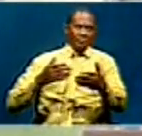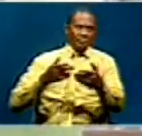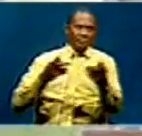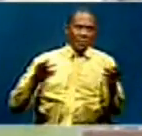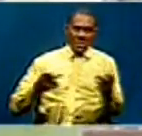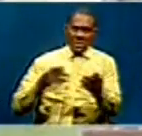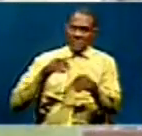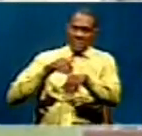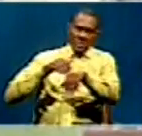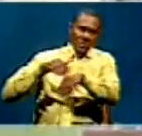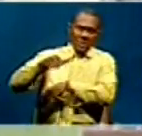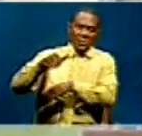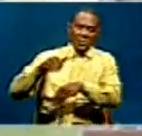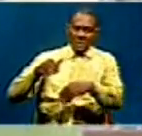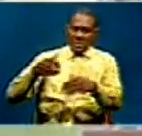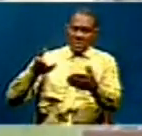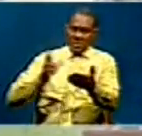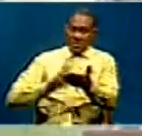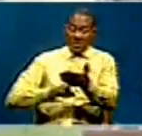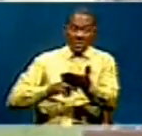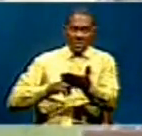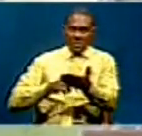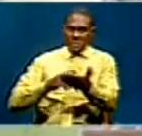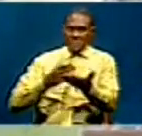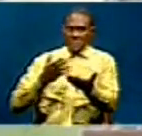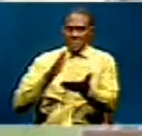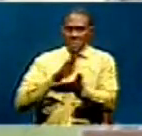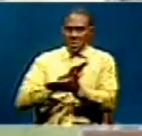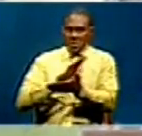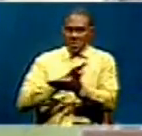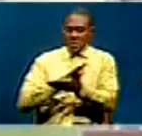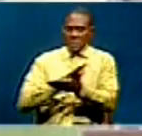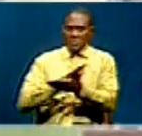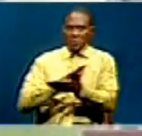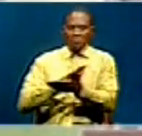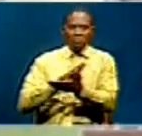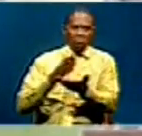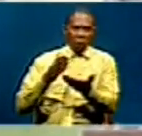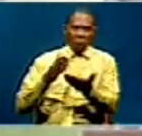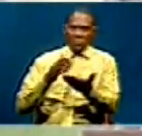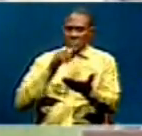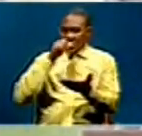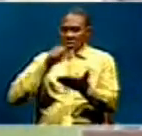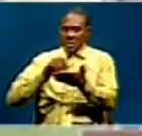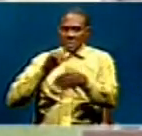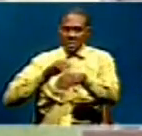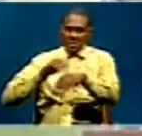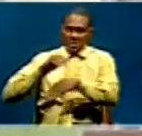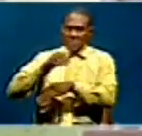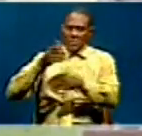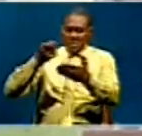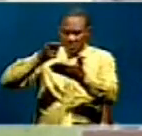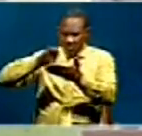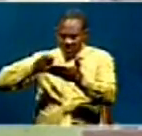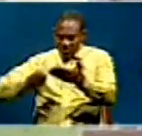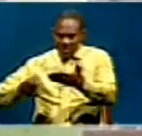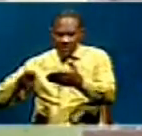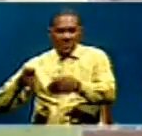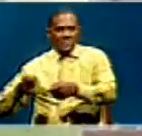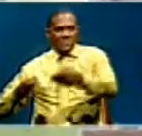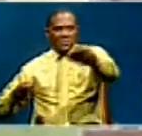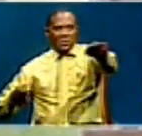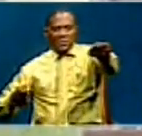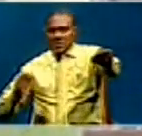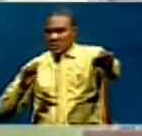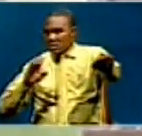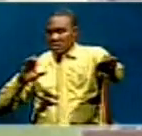mail and you fill it and send it to the, you know, the election authority. Here,